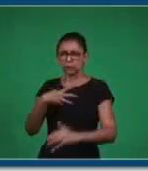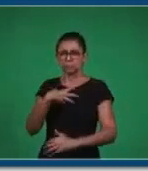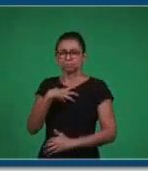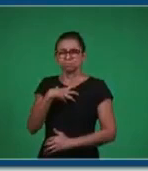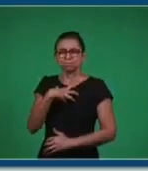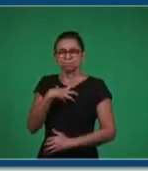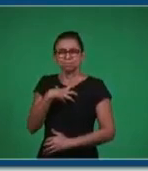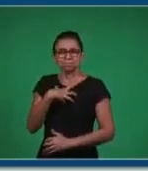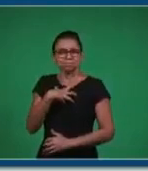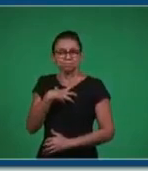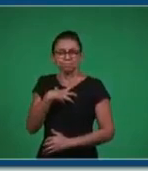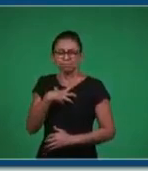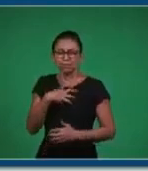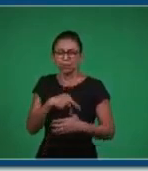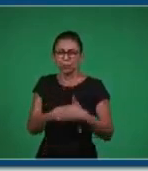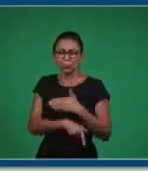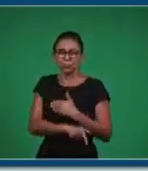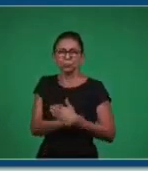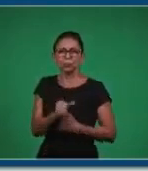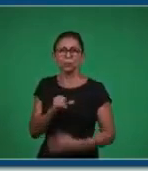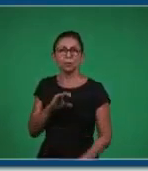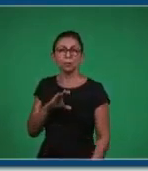He was moved in a deep way.